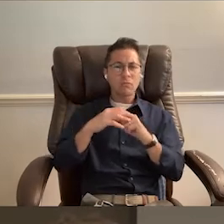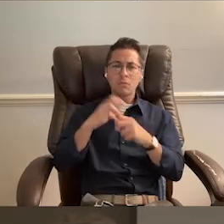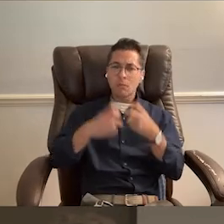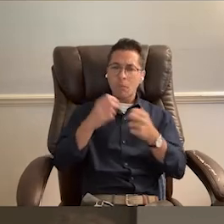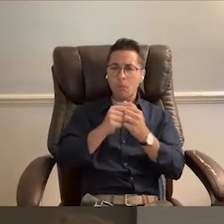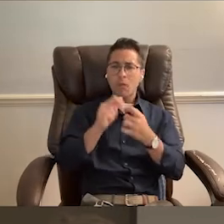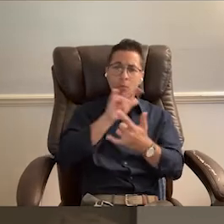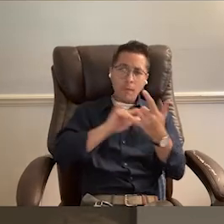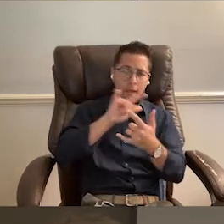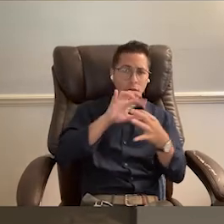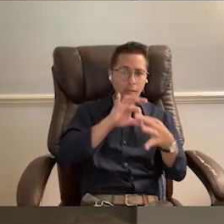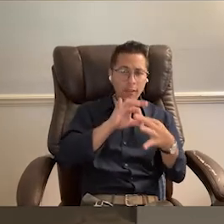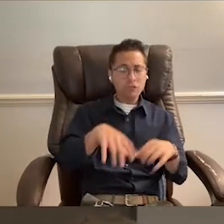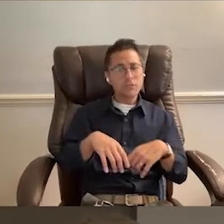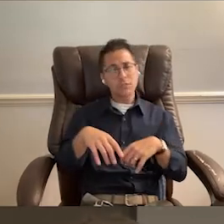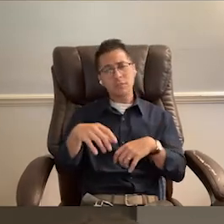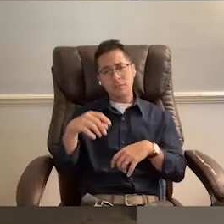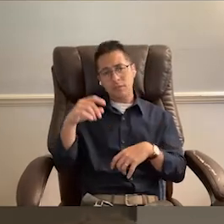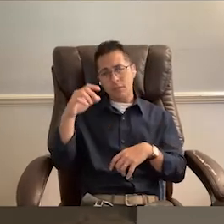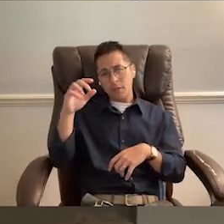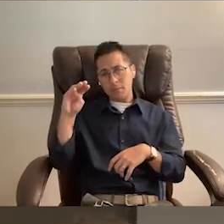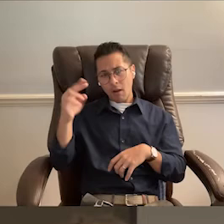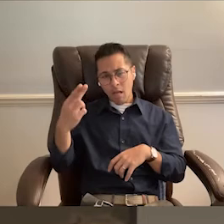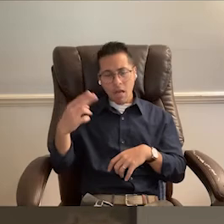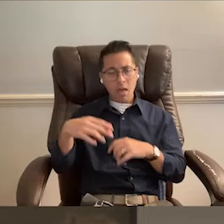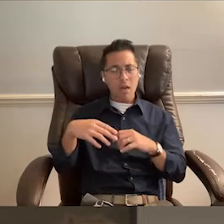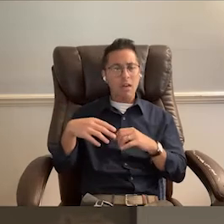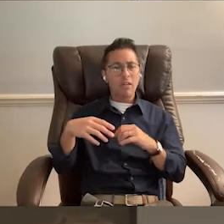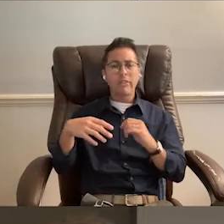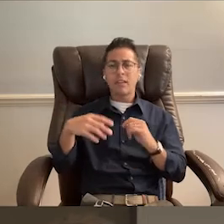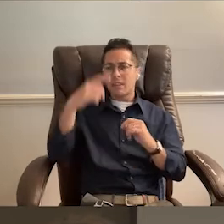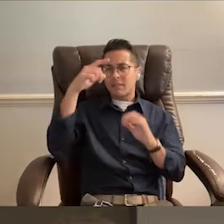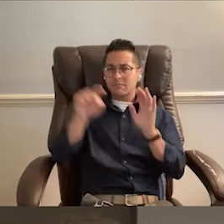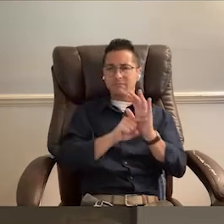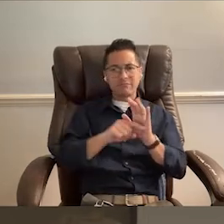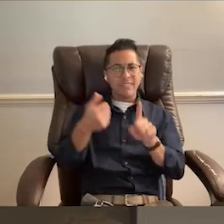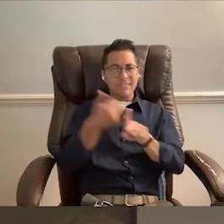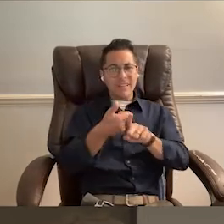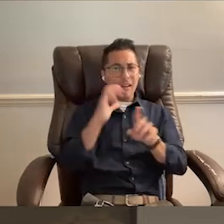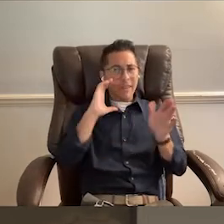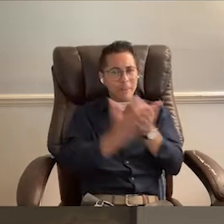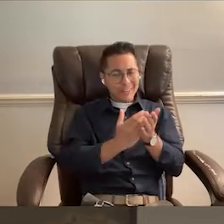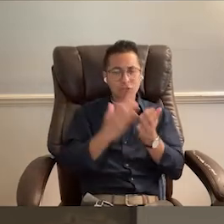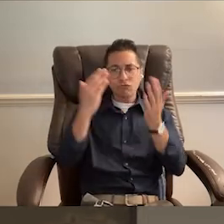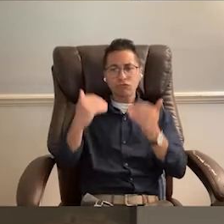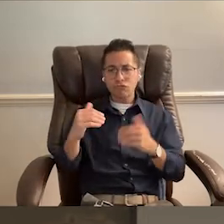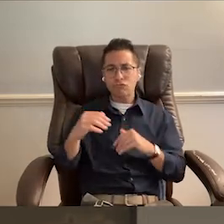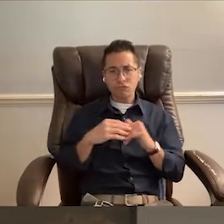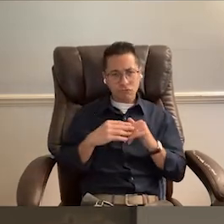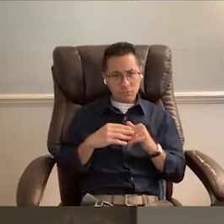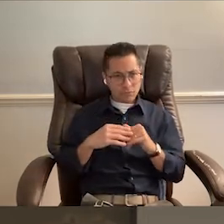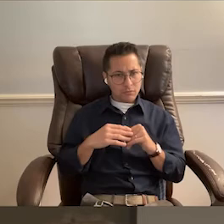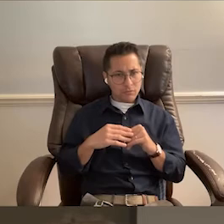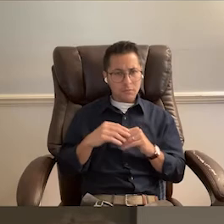poor understanding of social interactions, problems in romantic relationships, some mental health, be depression, anxiety,